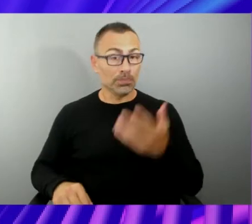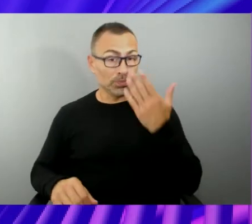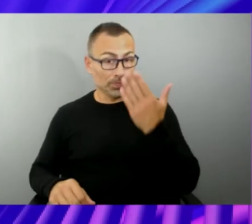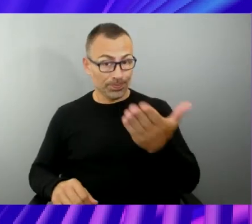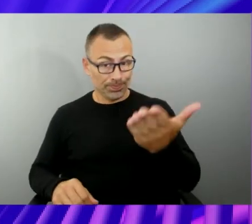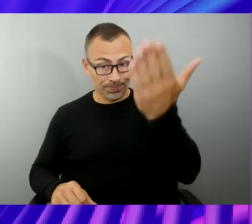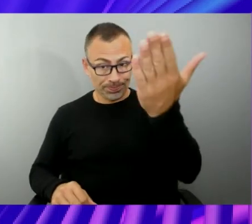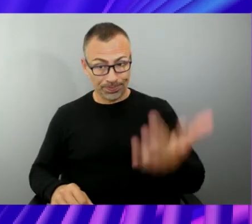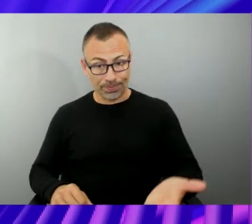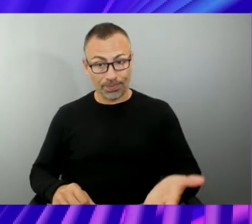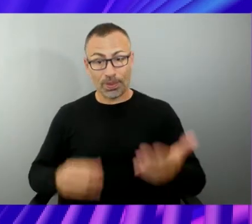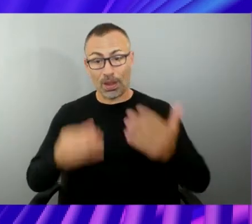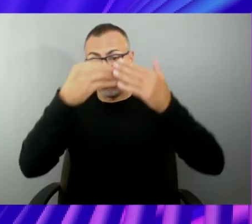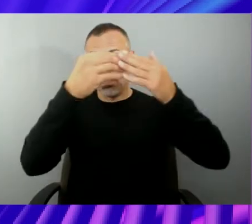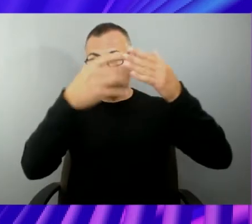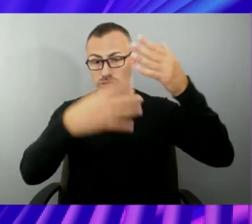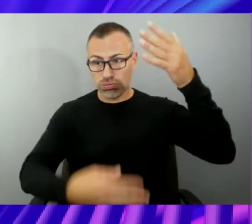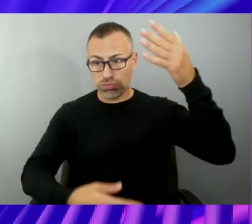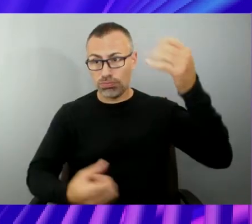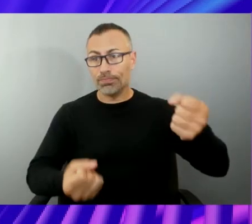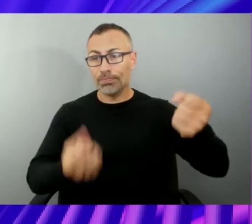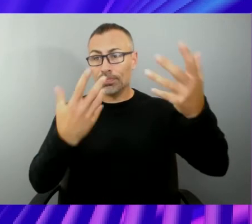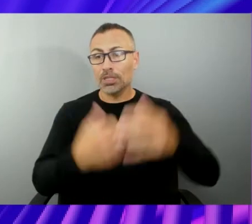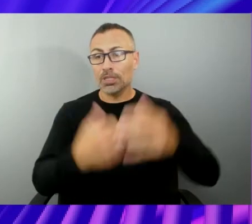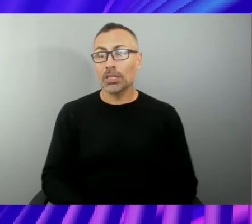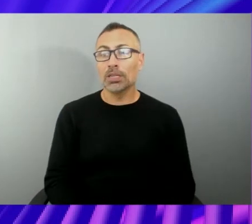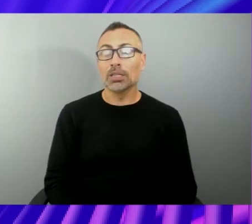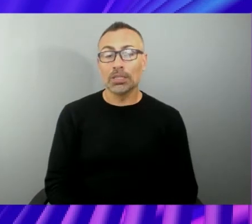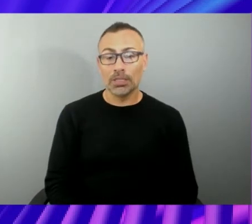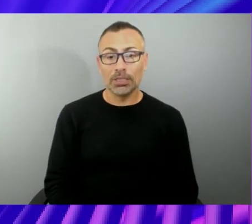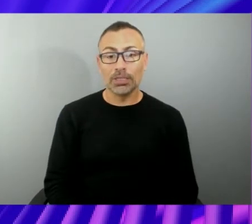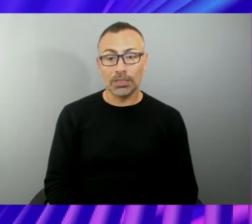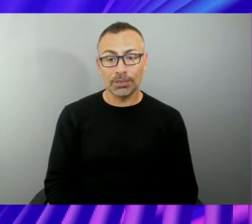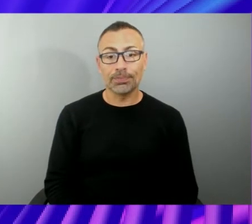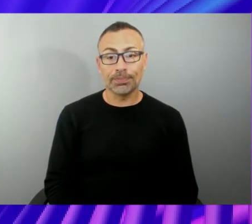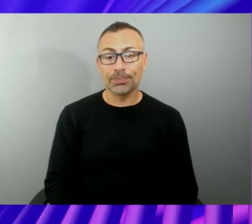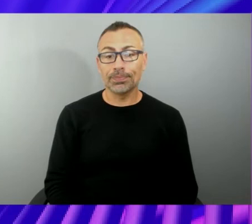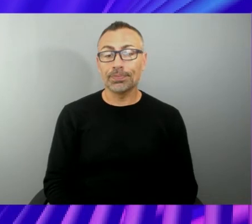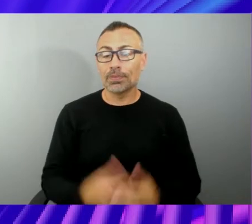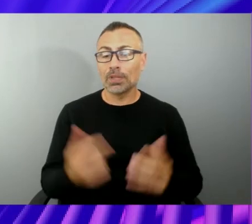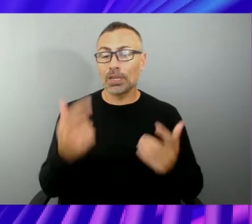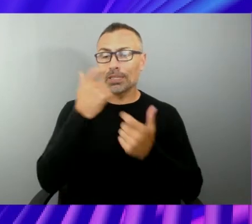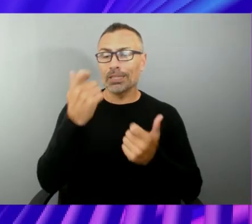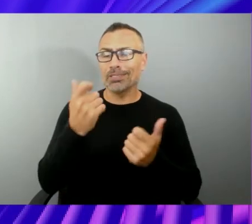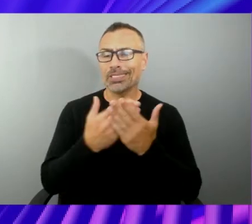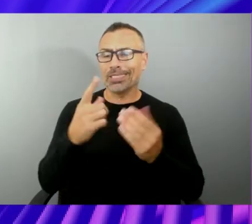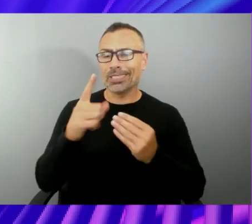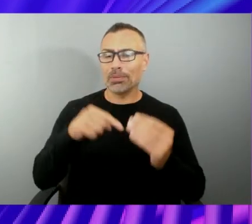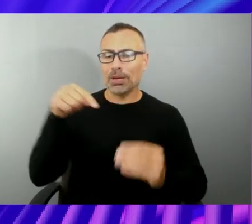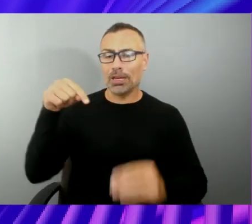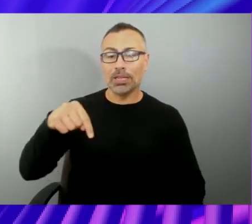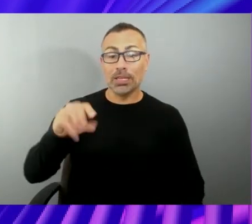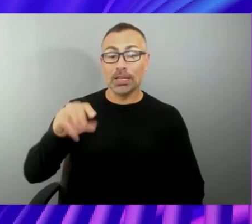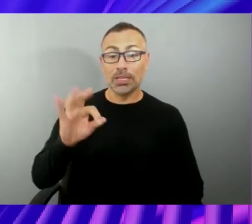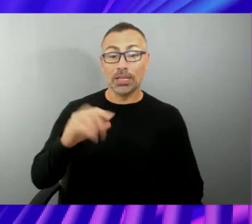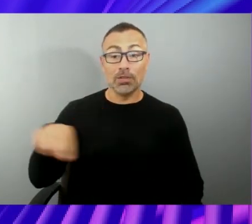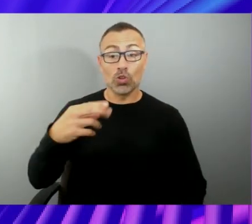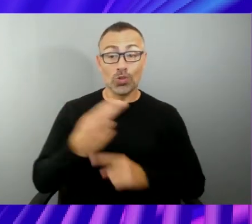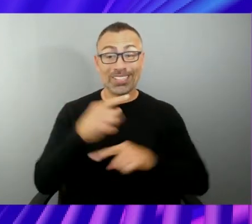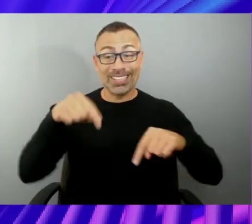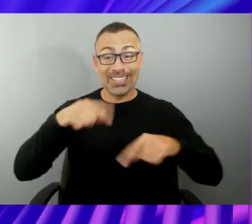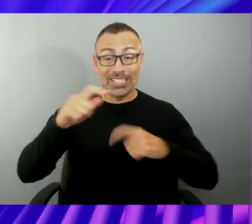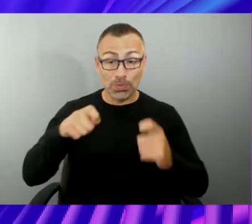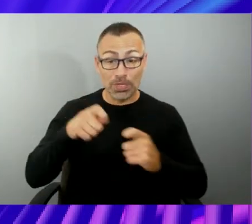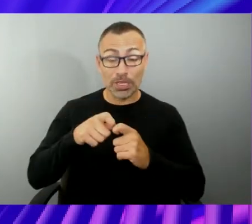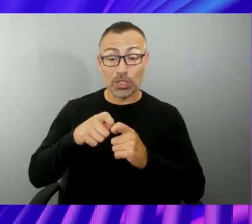quite a few actually. So the interesting thing about this is if you're using this particular query,